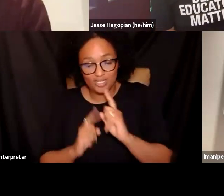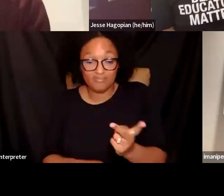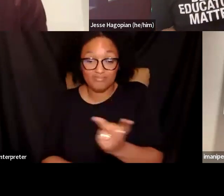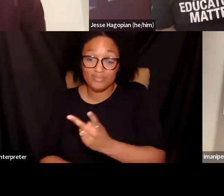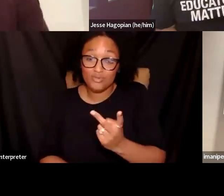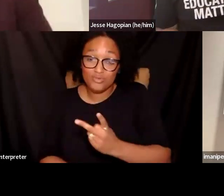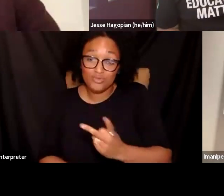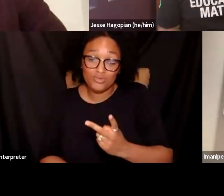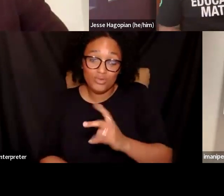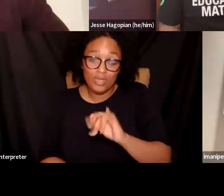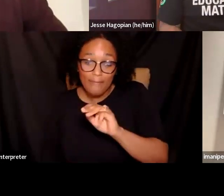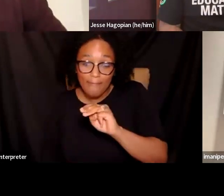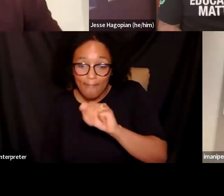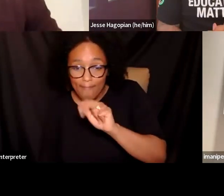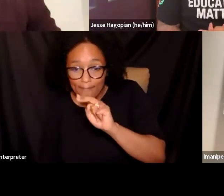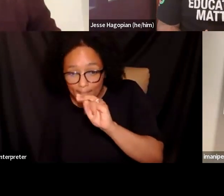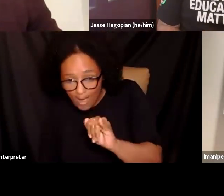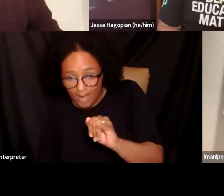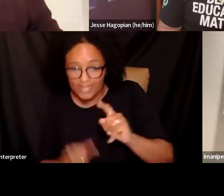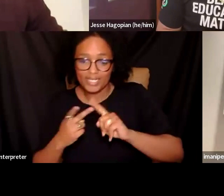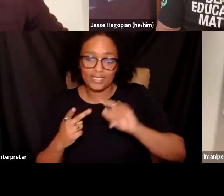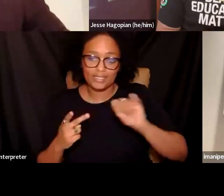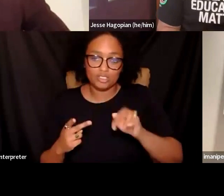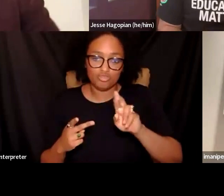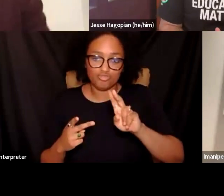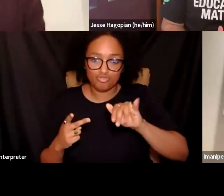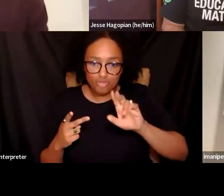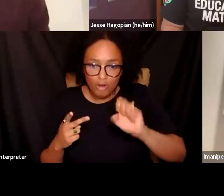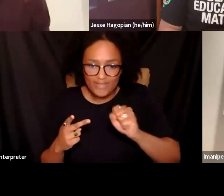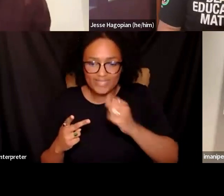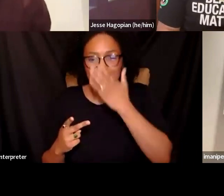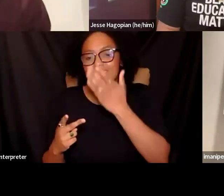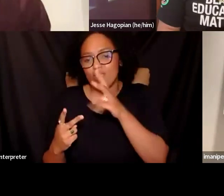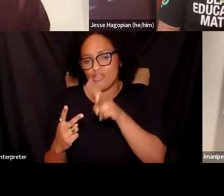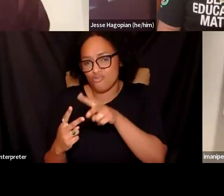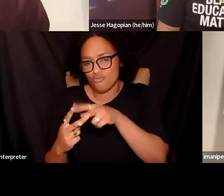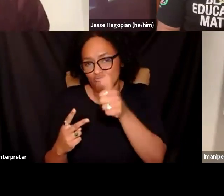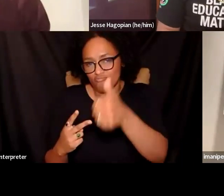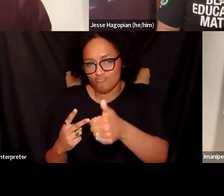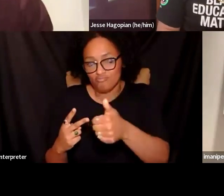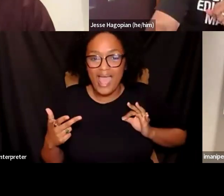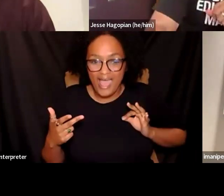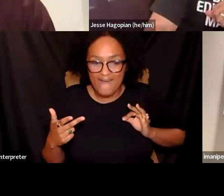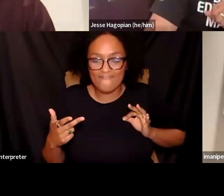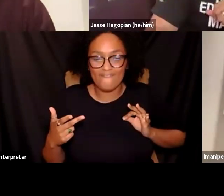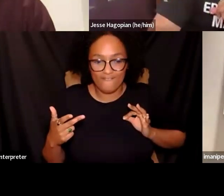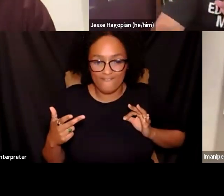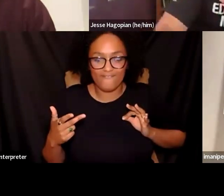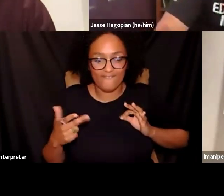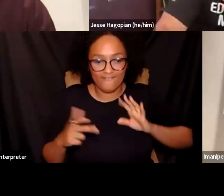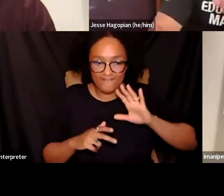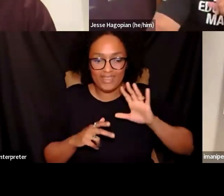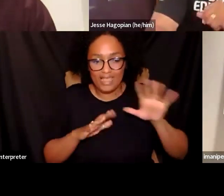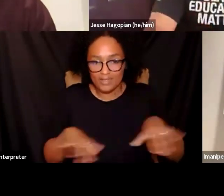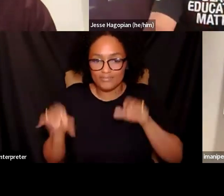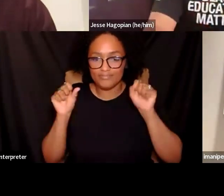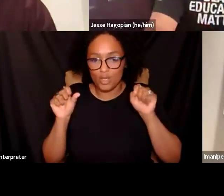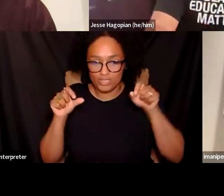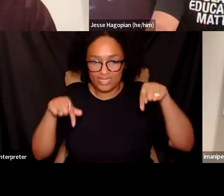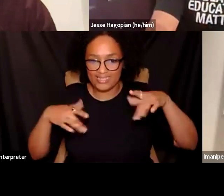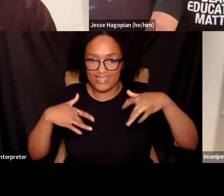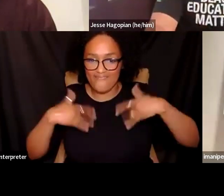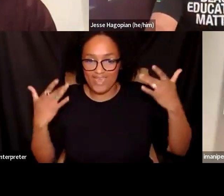so much. Thank you, Cierra, for helping with this conversation. Thank you, thank you, Bye, thank I you.